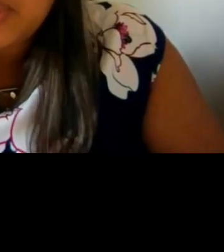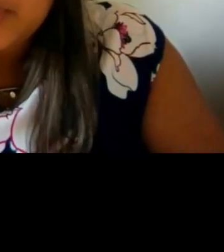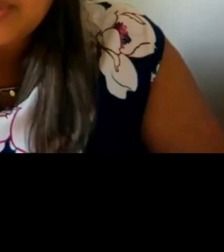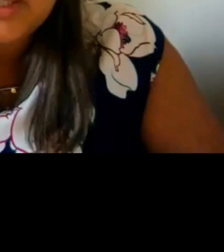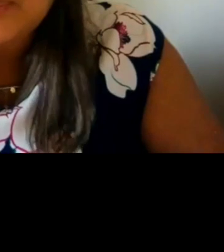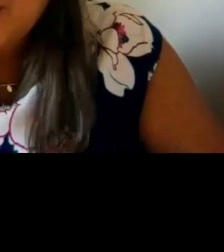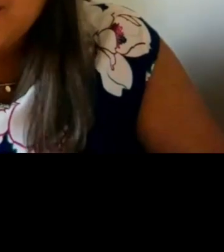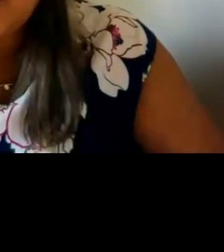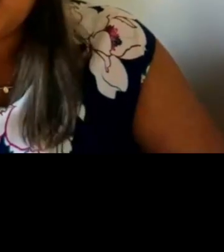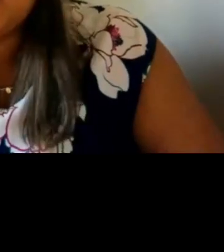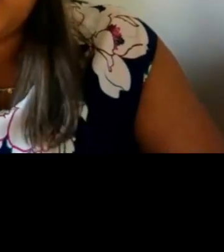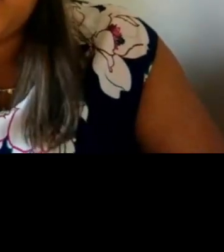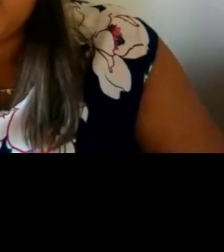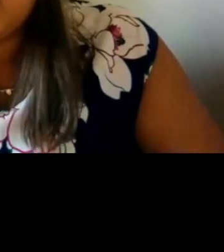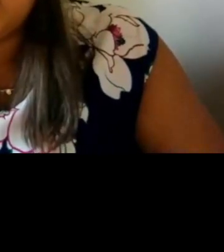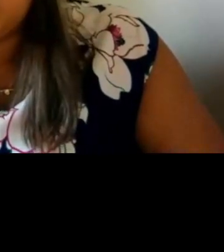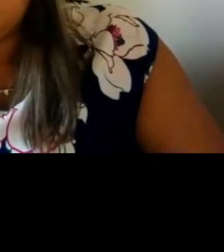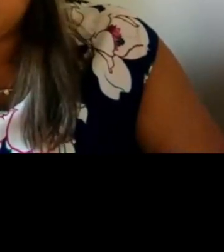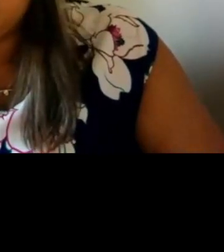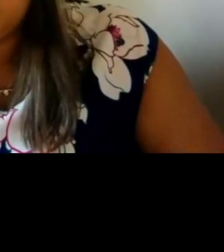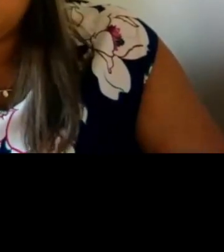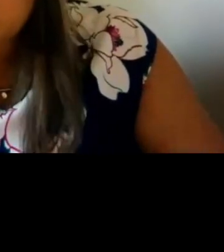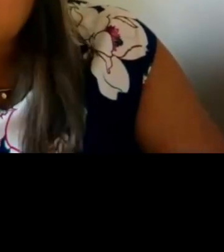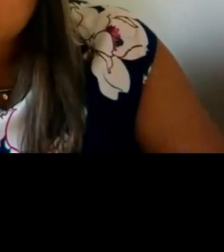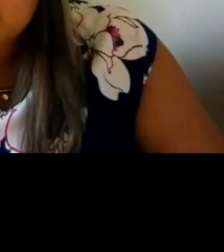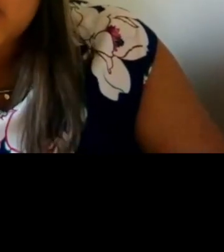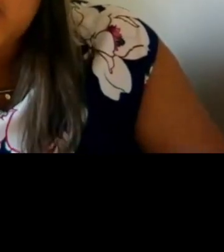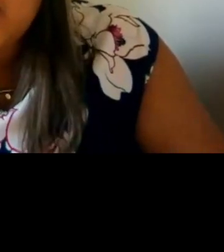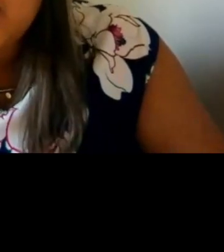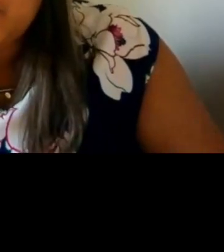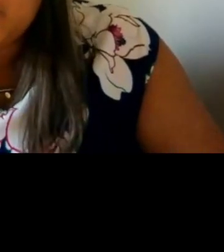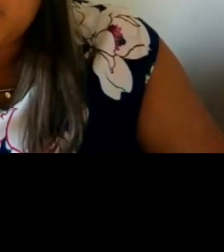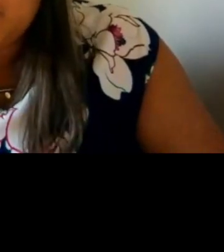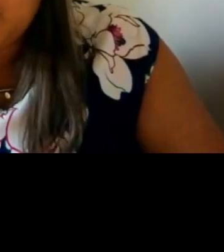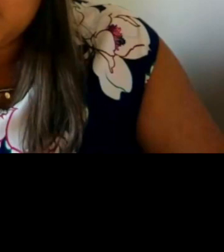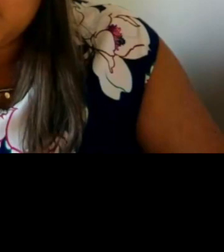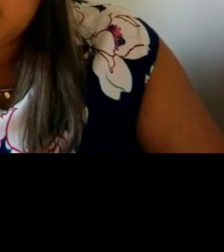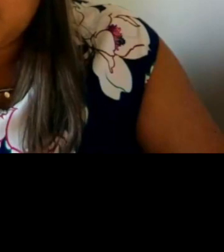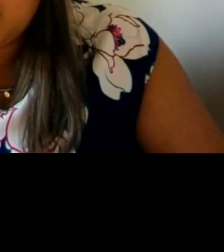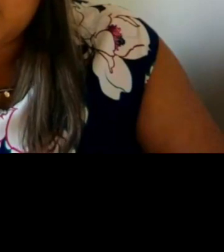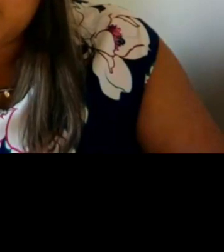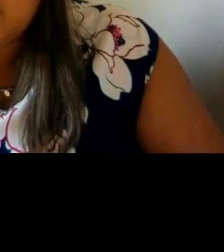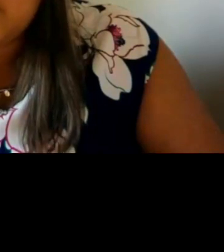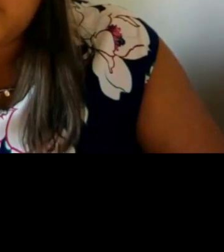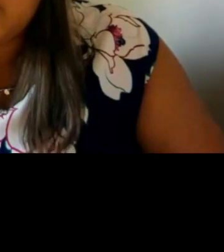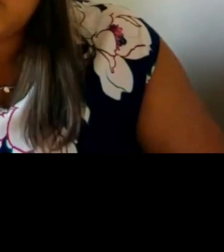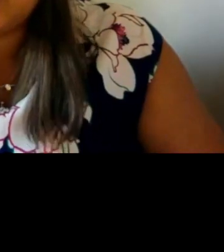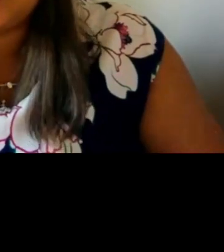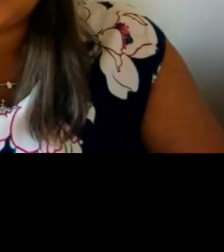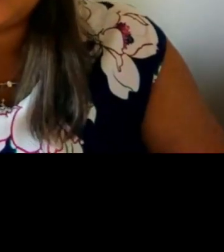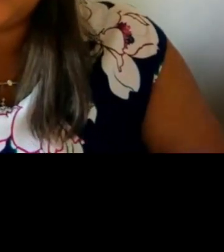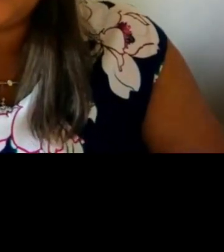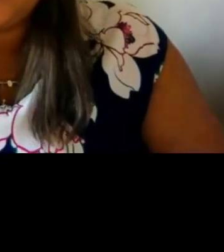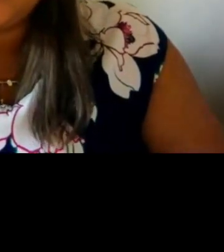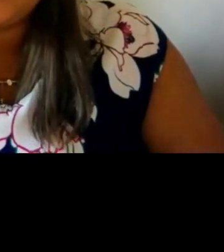I see more people just keep adding in it. And it's so great to just see how the Slido changes. But the biggest one so far has remained to be